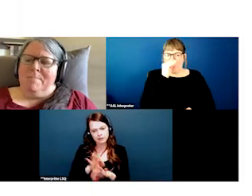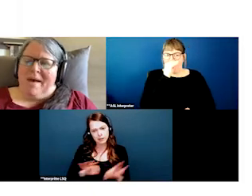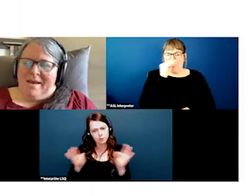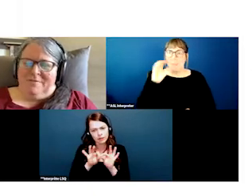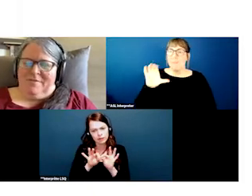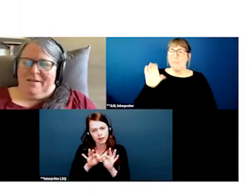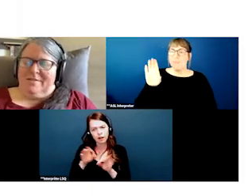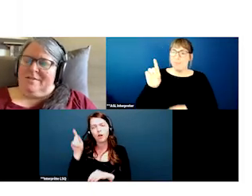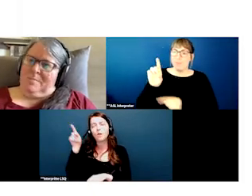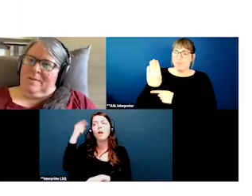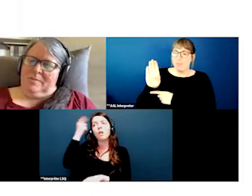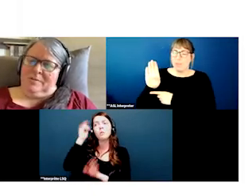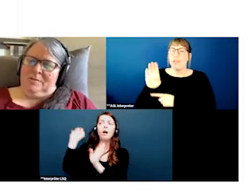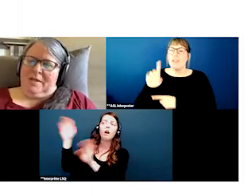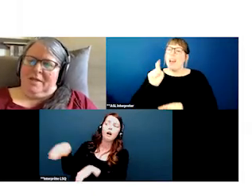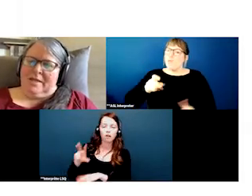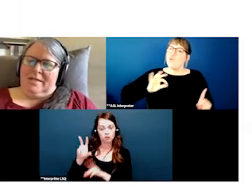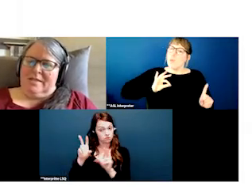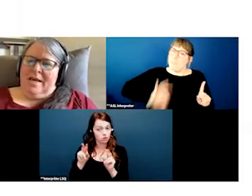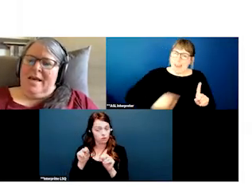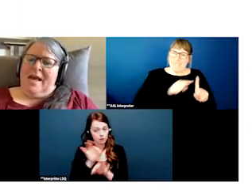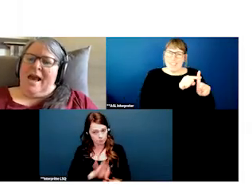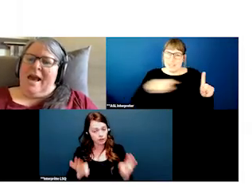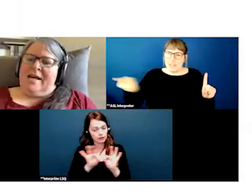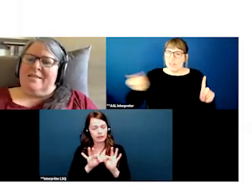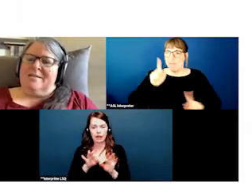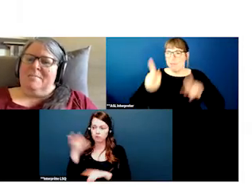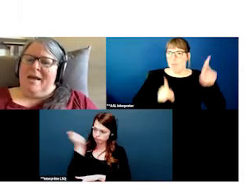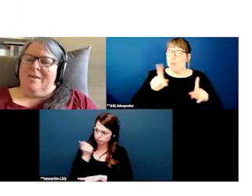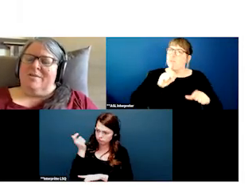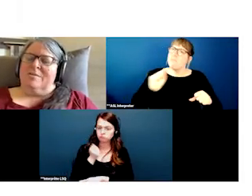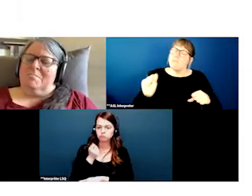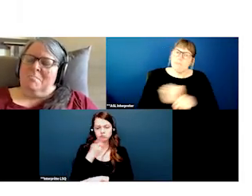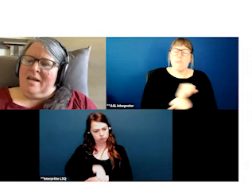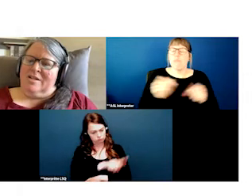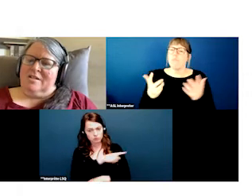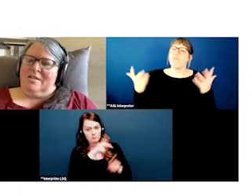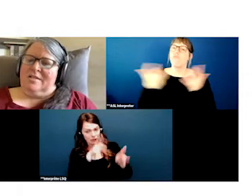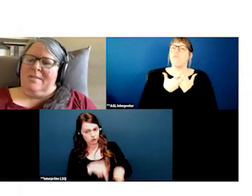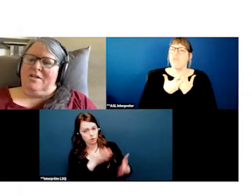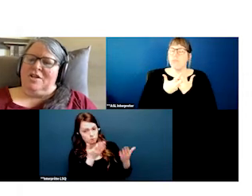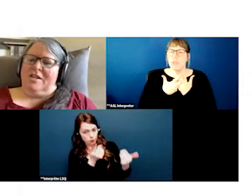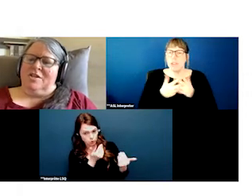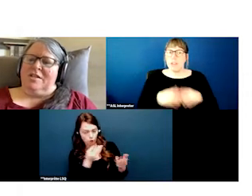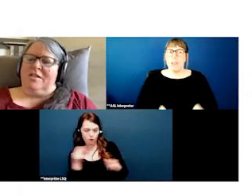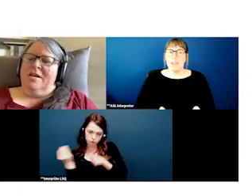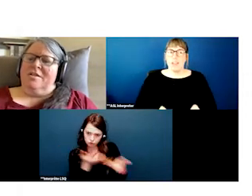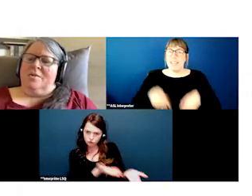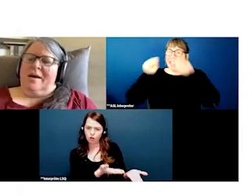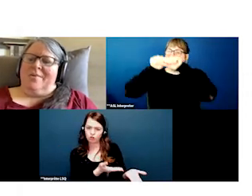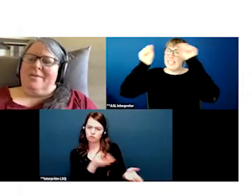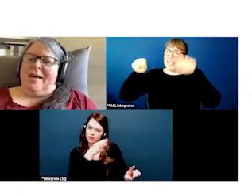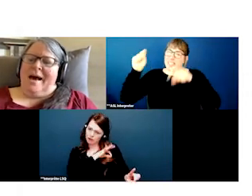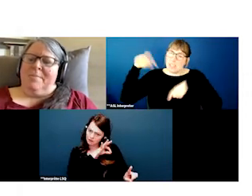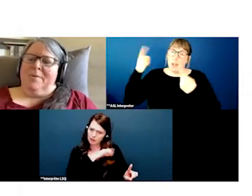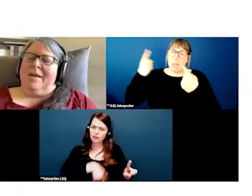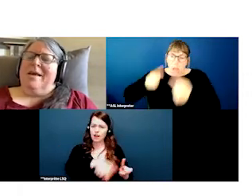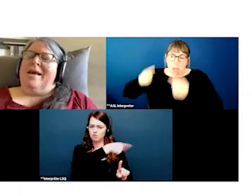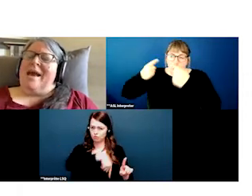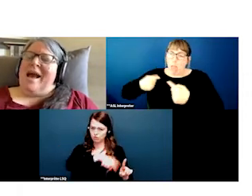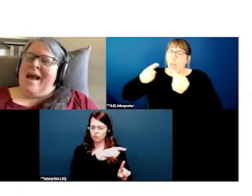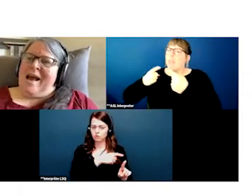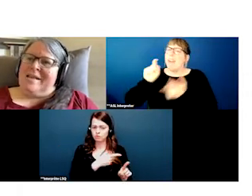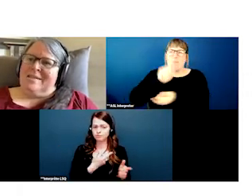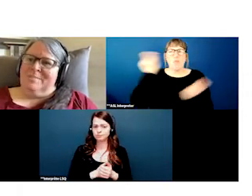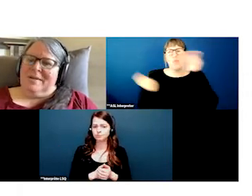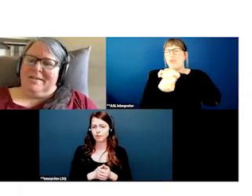actually benefit the people who need it. It has to make those major systemic changes to allow it to happen.